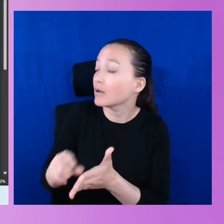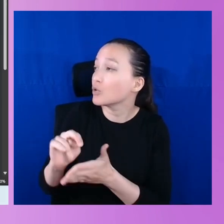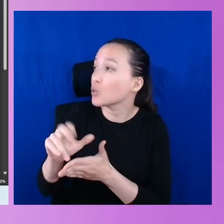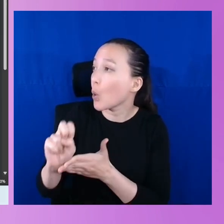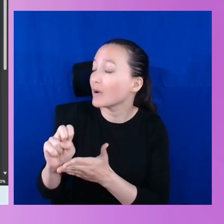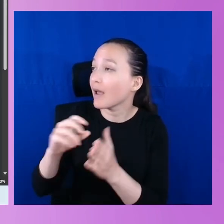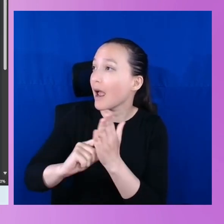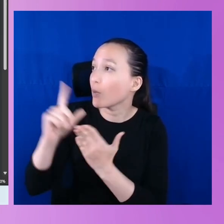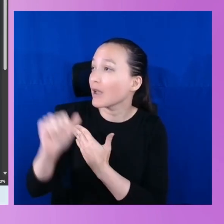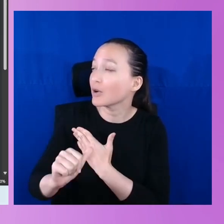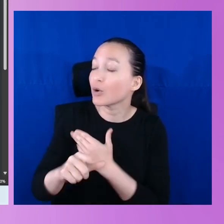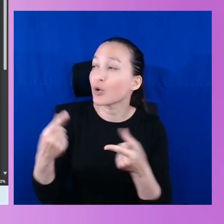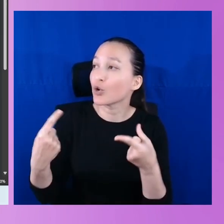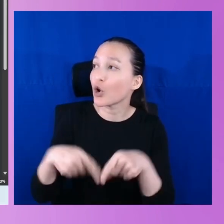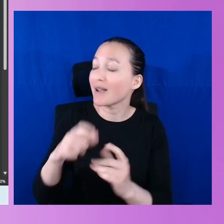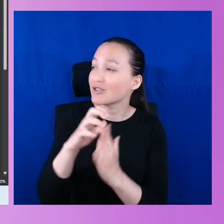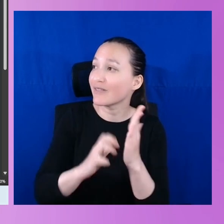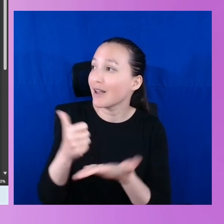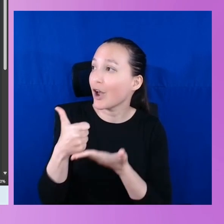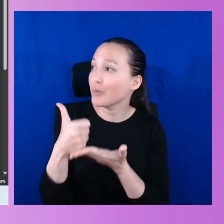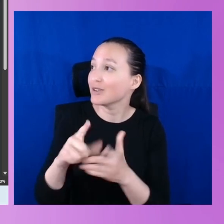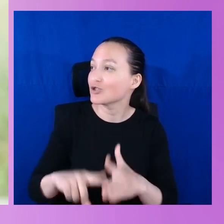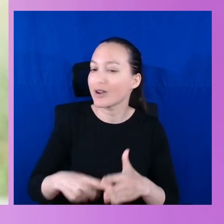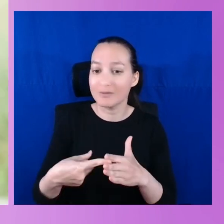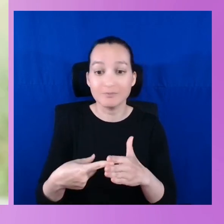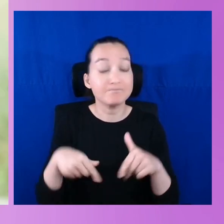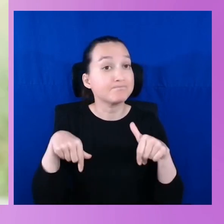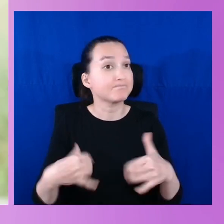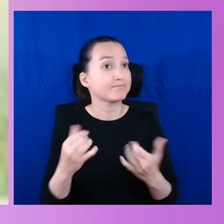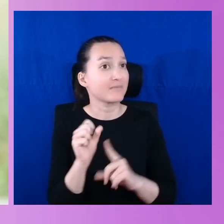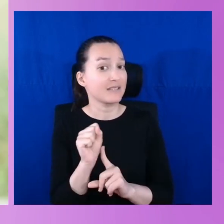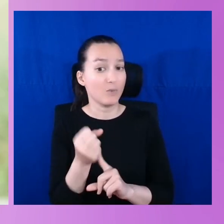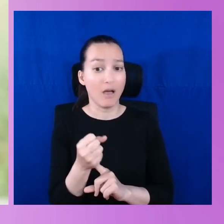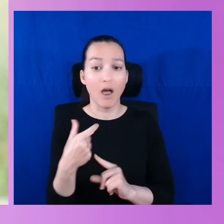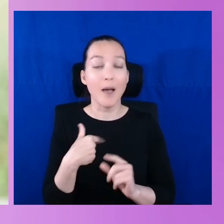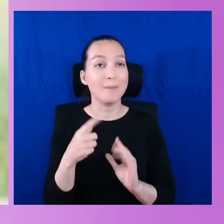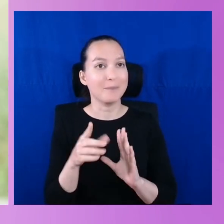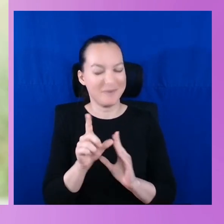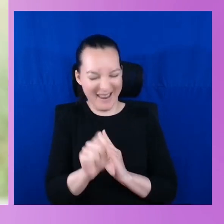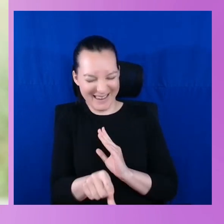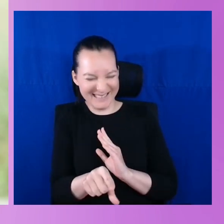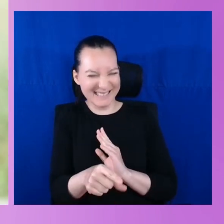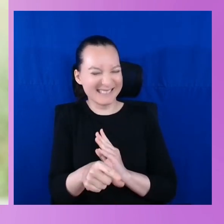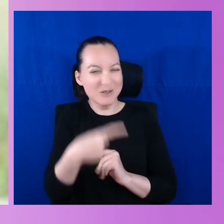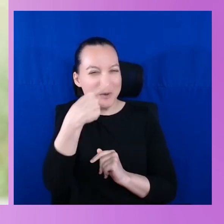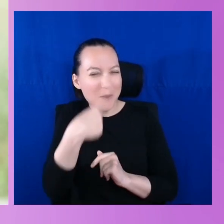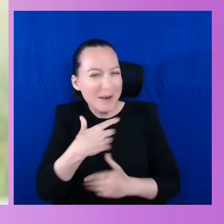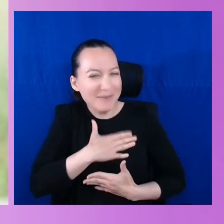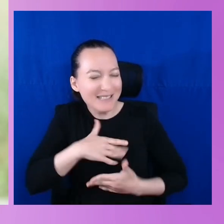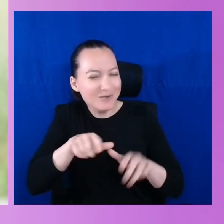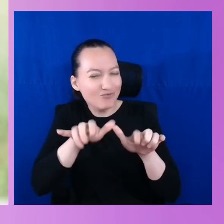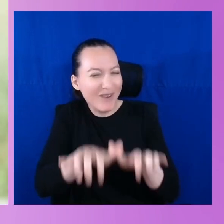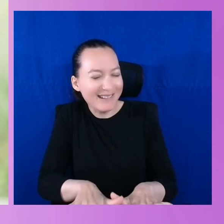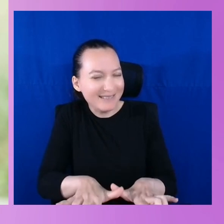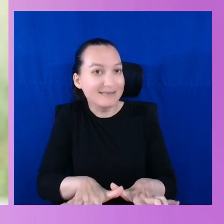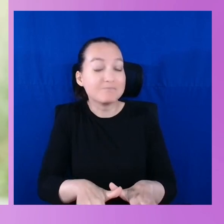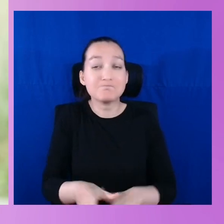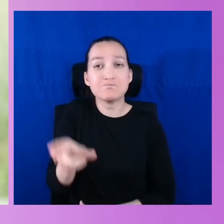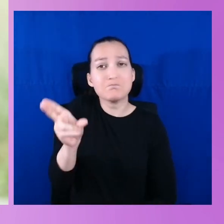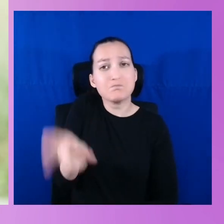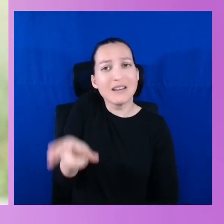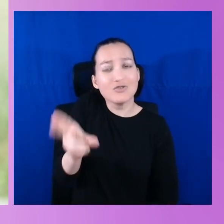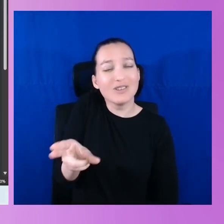Copilot can generate a draft to help you get started. In this case, I'm going to ask it to write about the history of